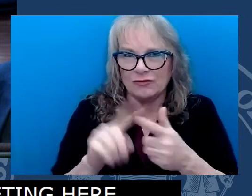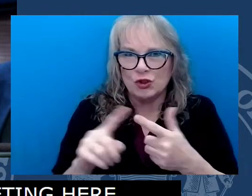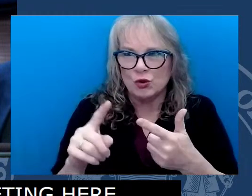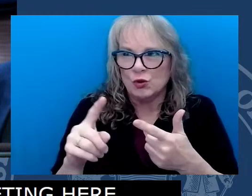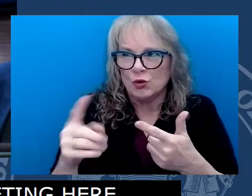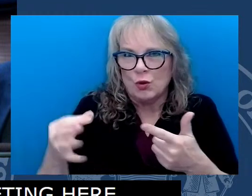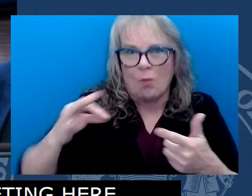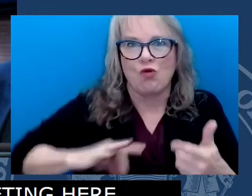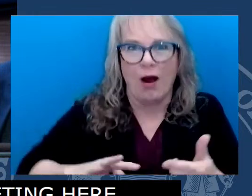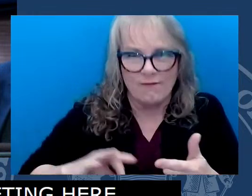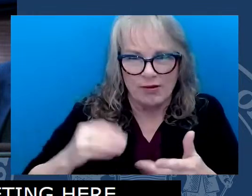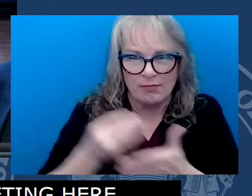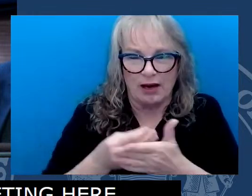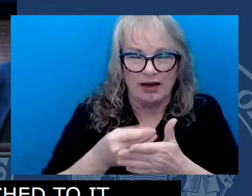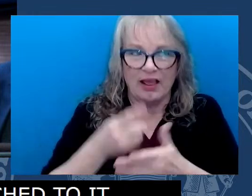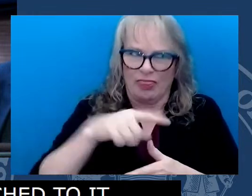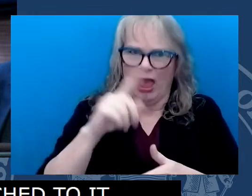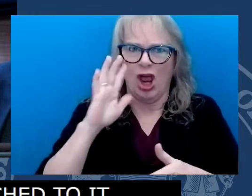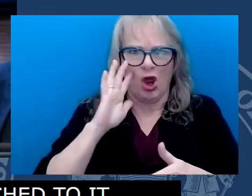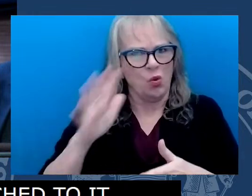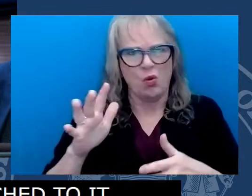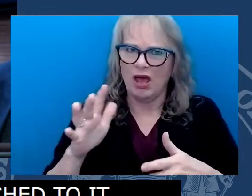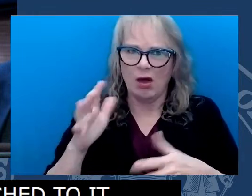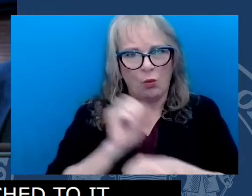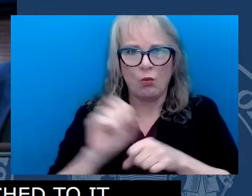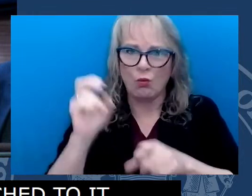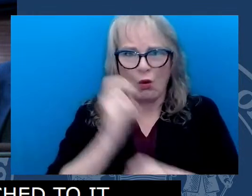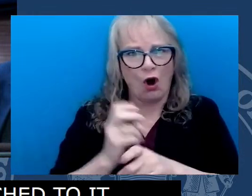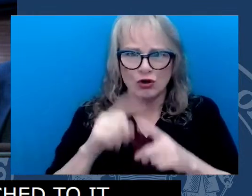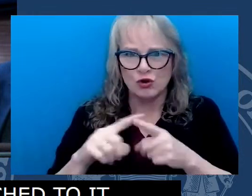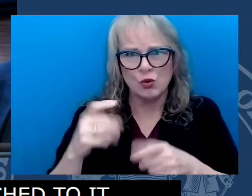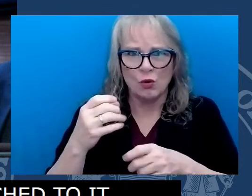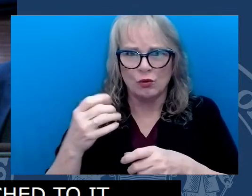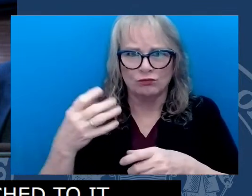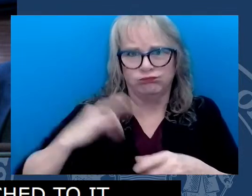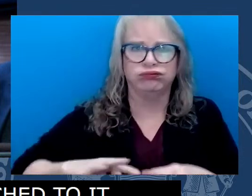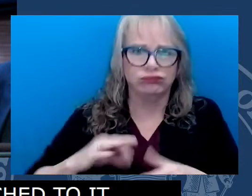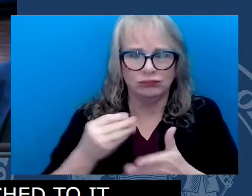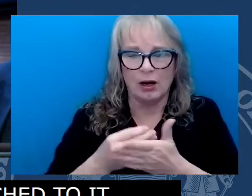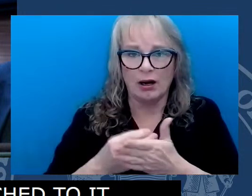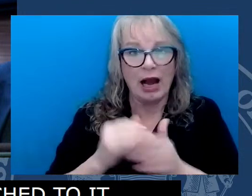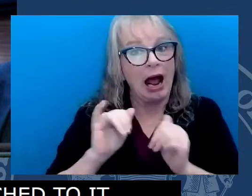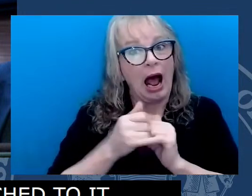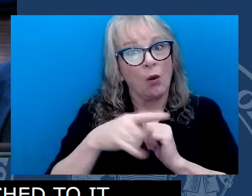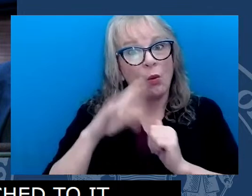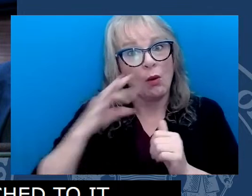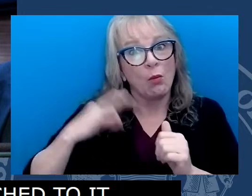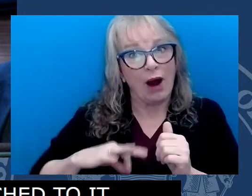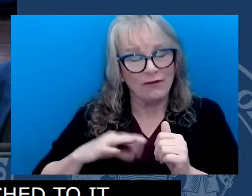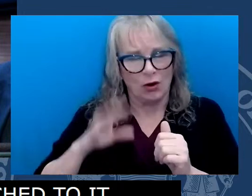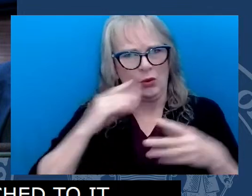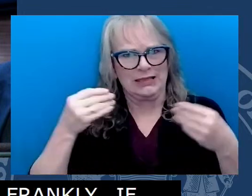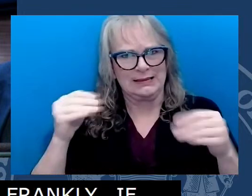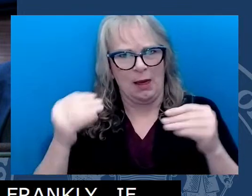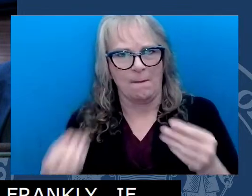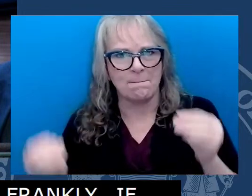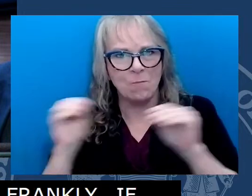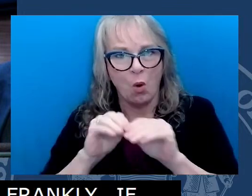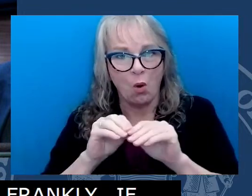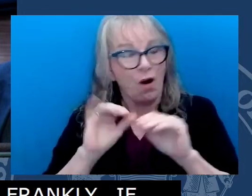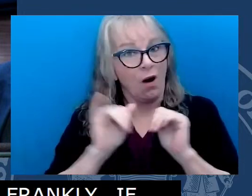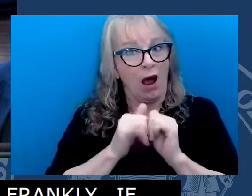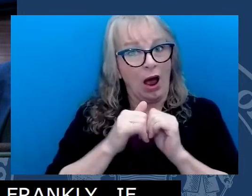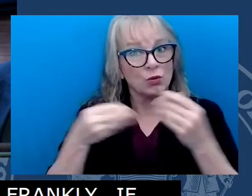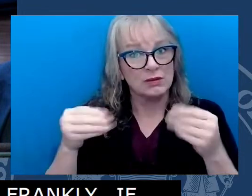go hard to make a profit. The way to make a profit on it is to sell more of it. The way to sell more of it is to get people